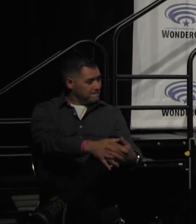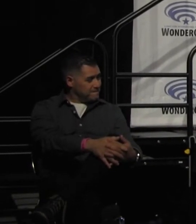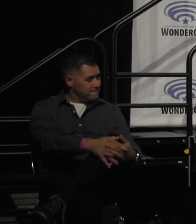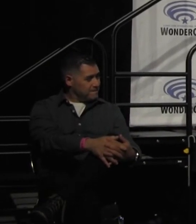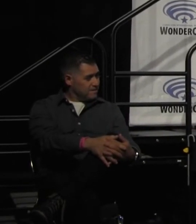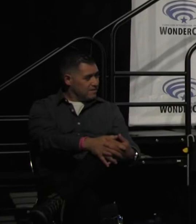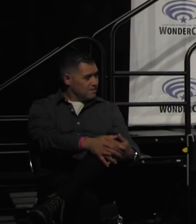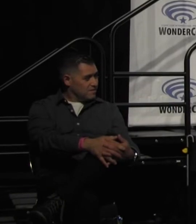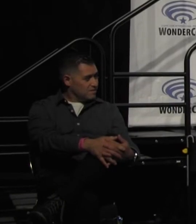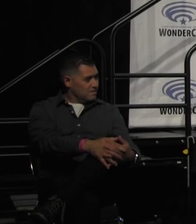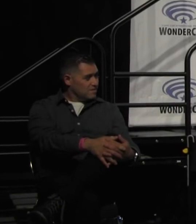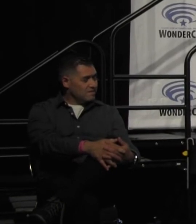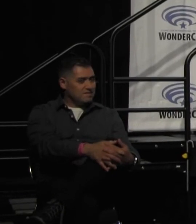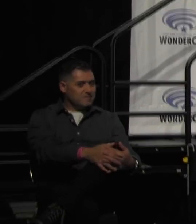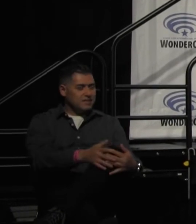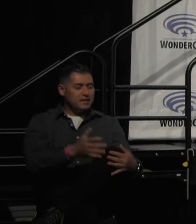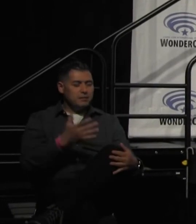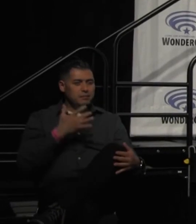Can we have this guy removed?